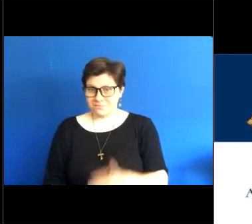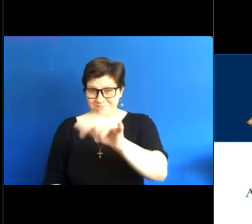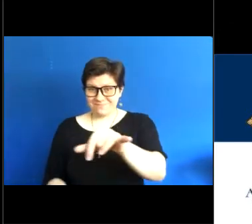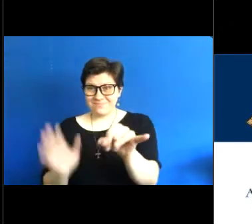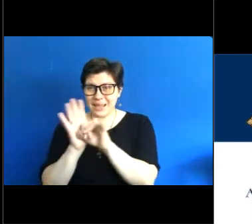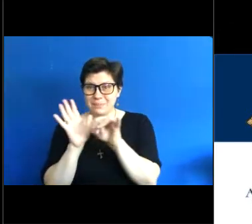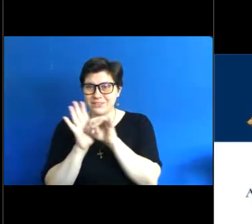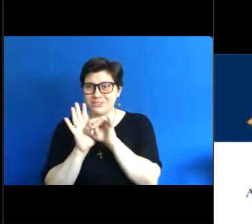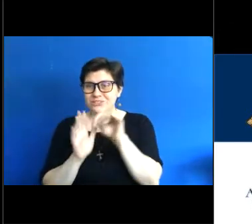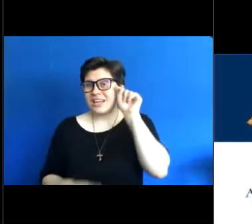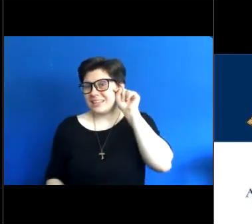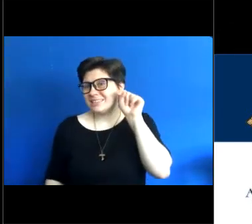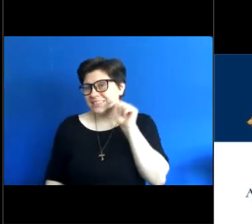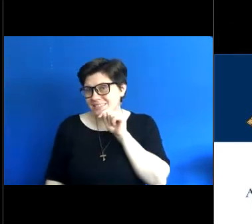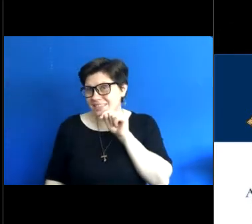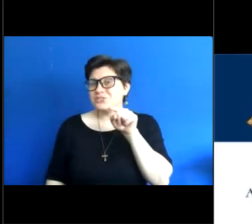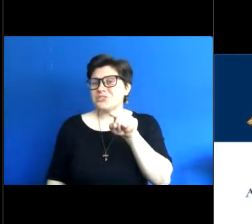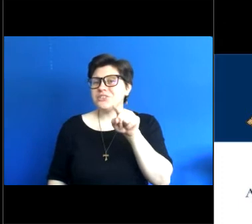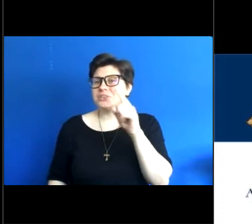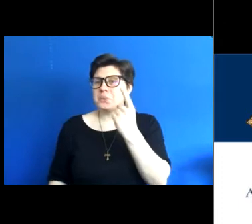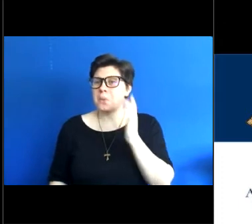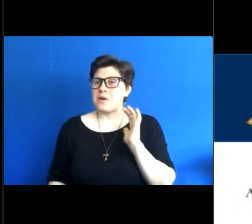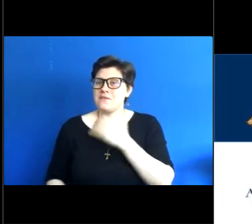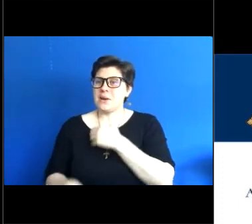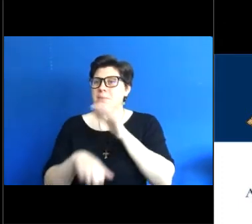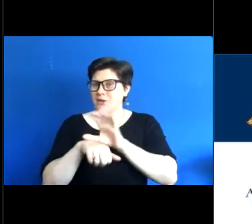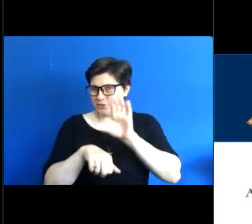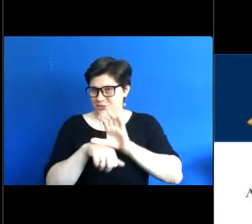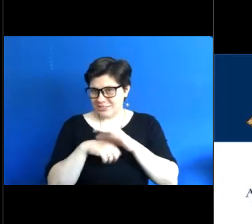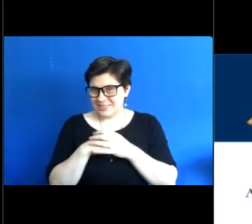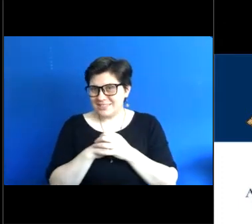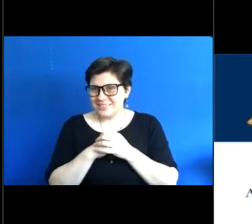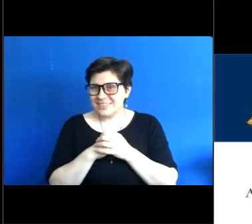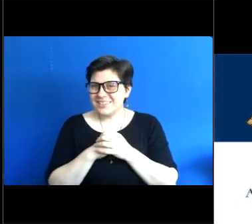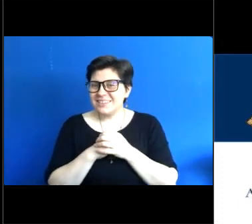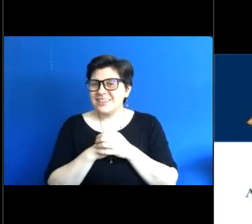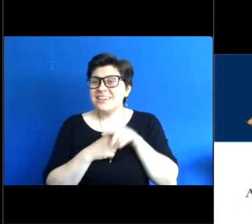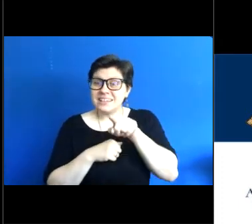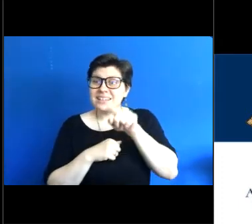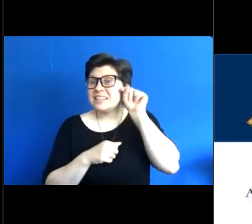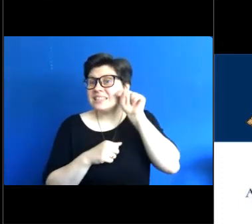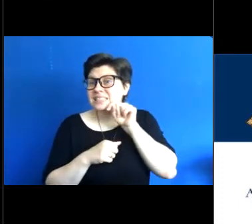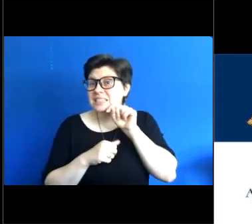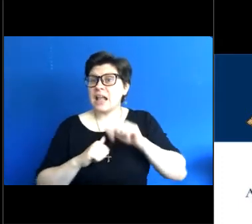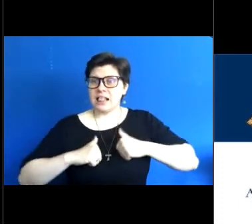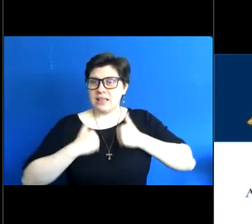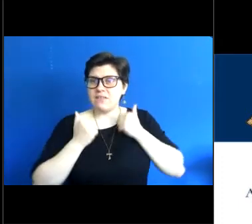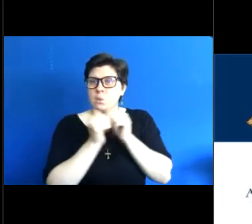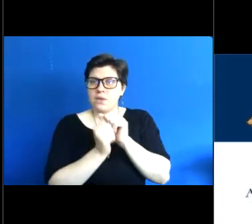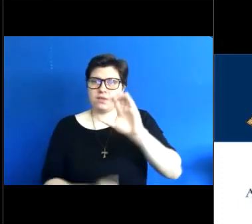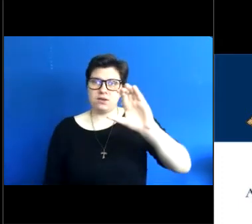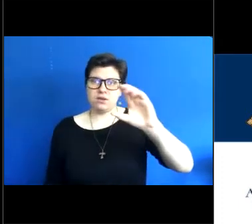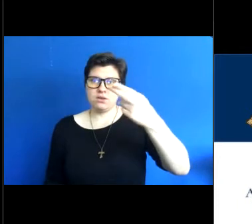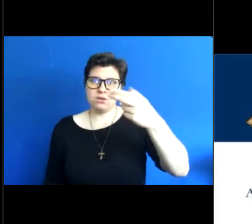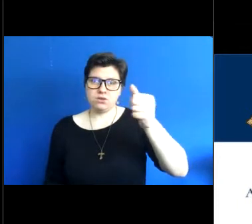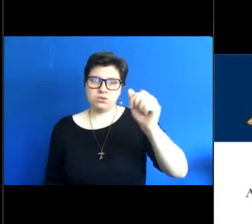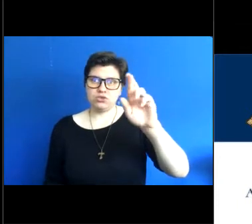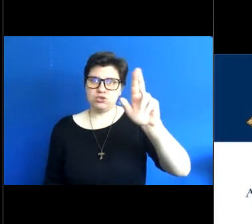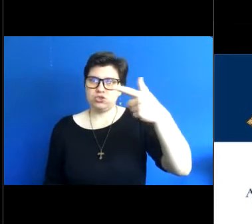of a teenager in one of our parishes, and this teen lives with charge